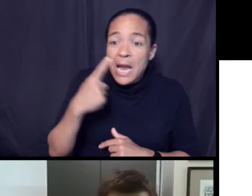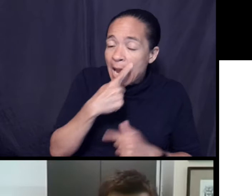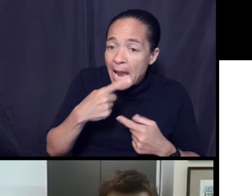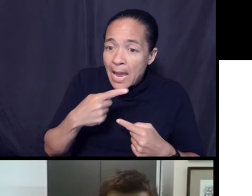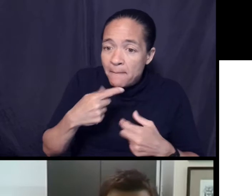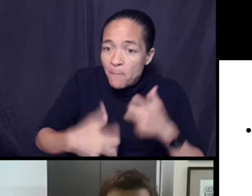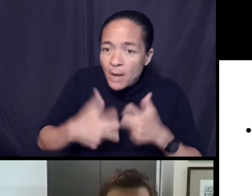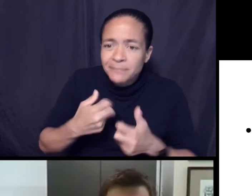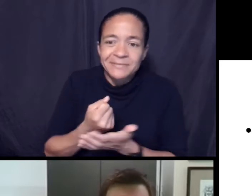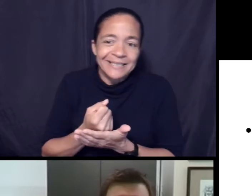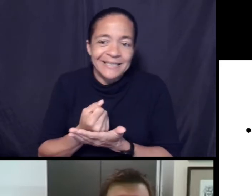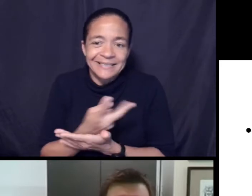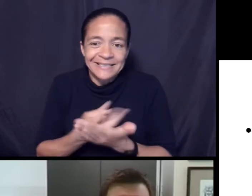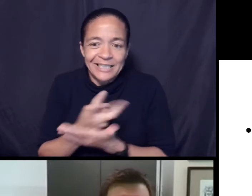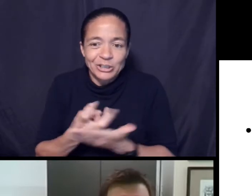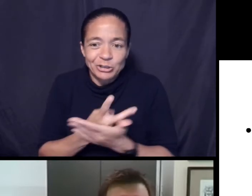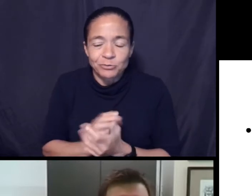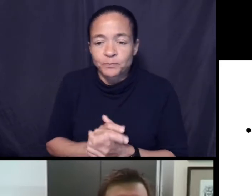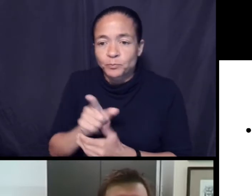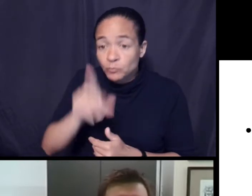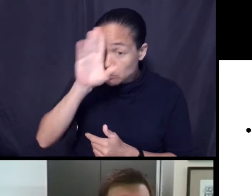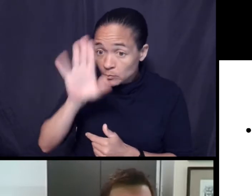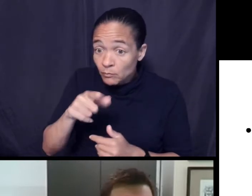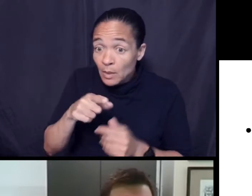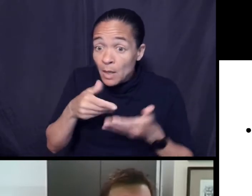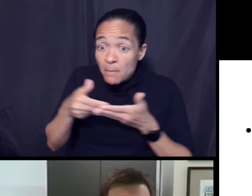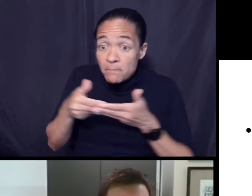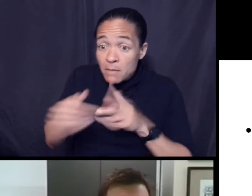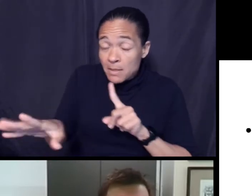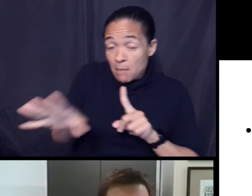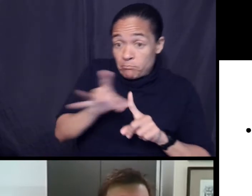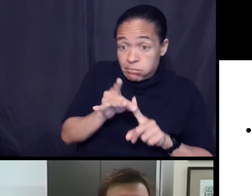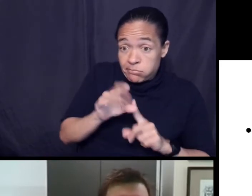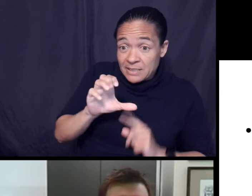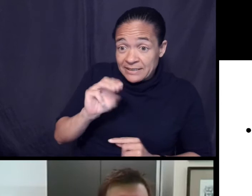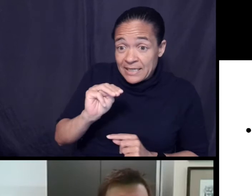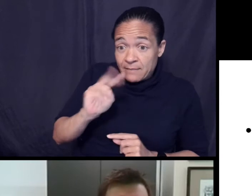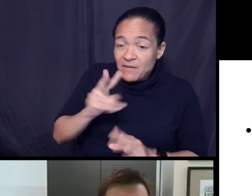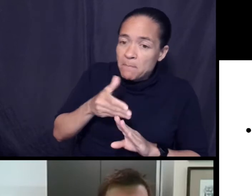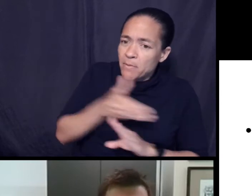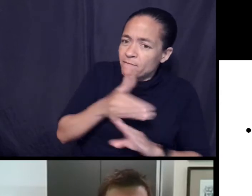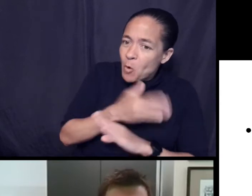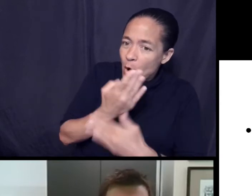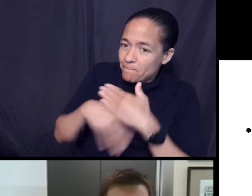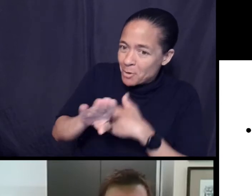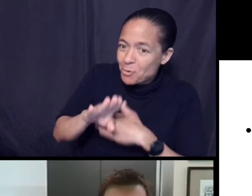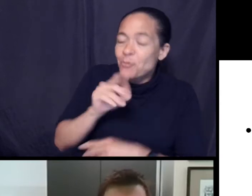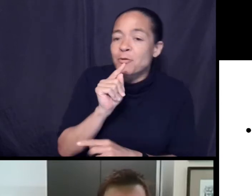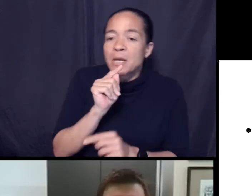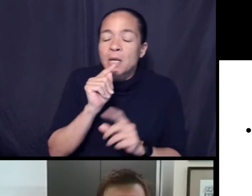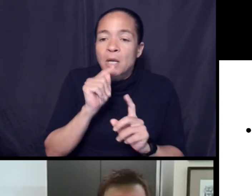problems. Of those children who are infected with CMV prior to birth,